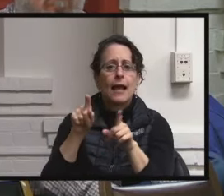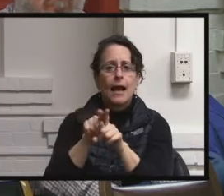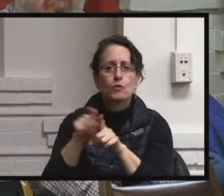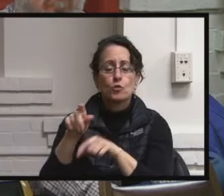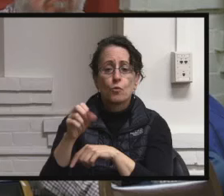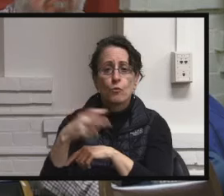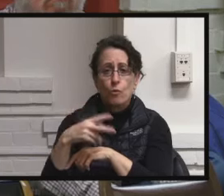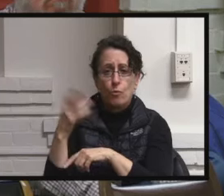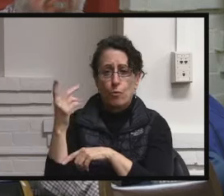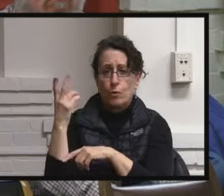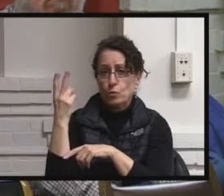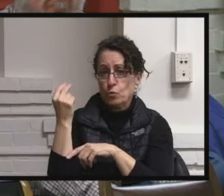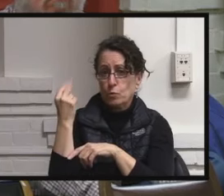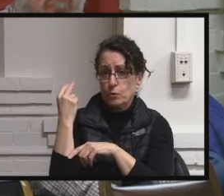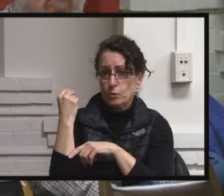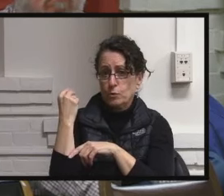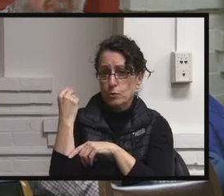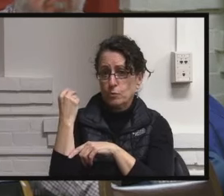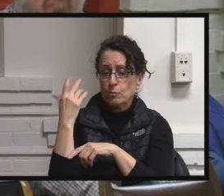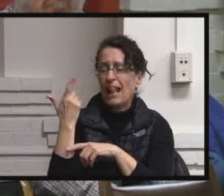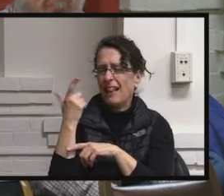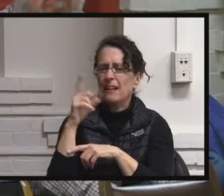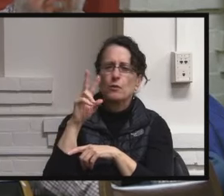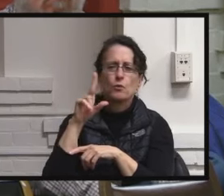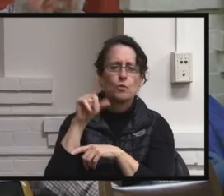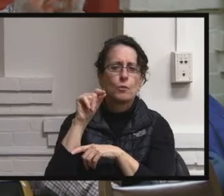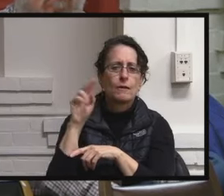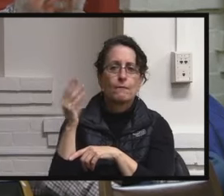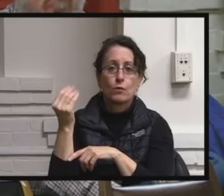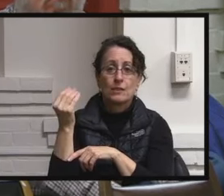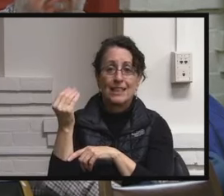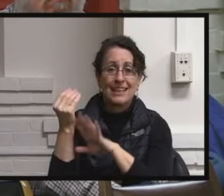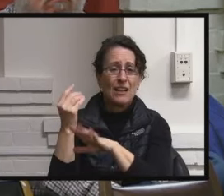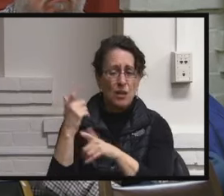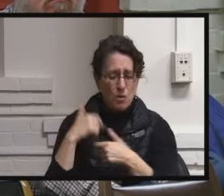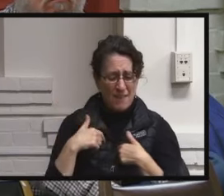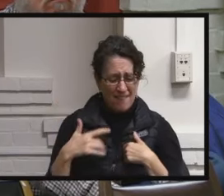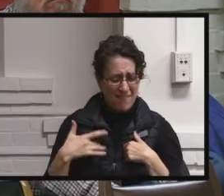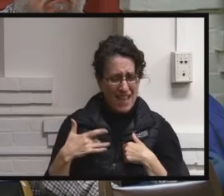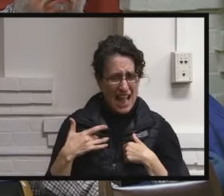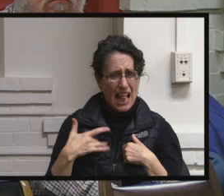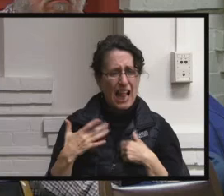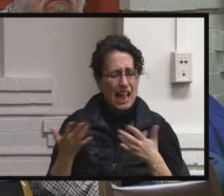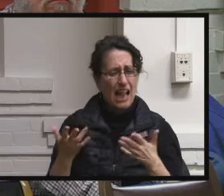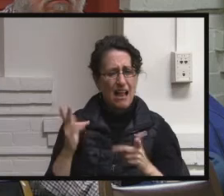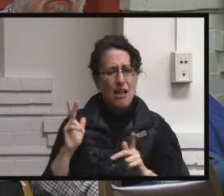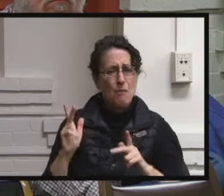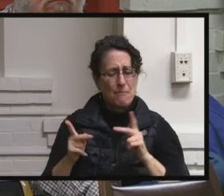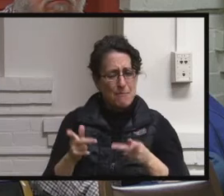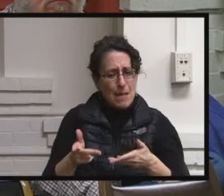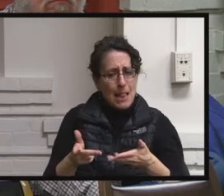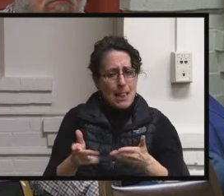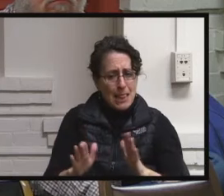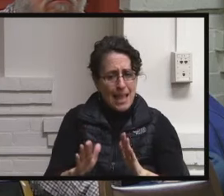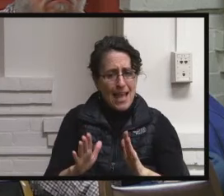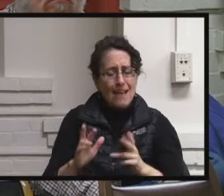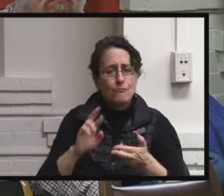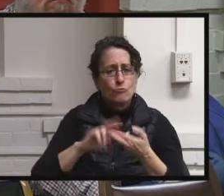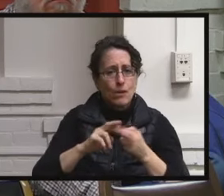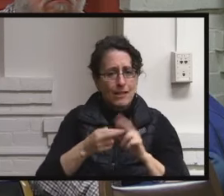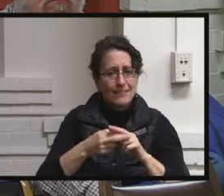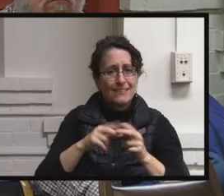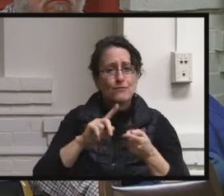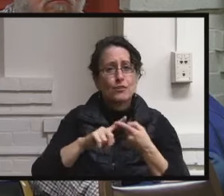we believe there were quite a few families that were letting their relatives and friends bring in trash bags from other communities where there's